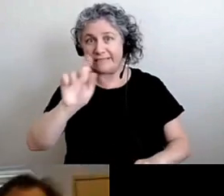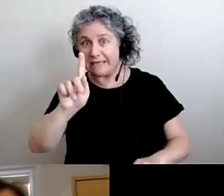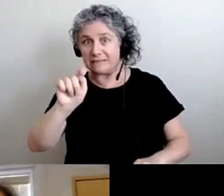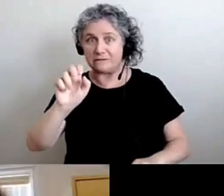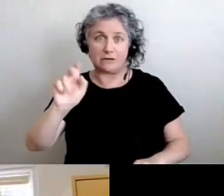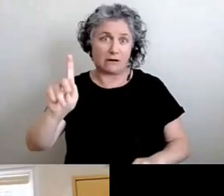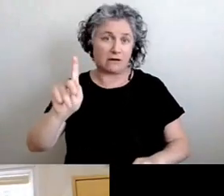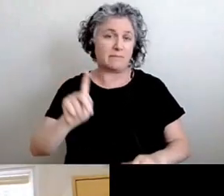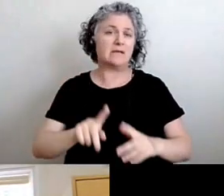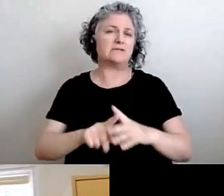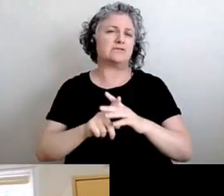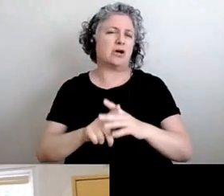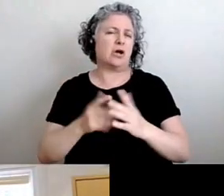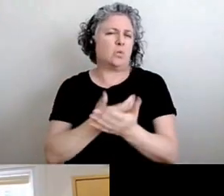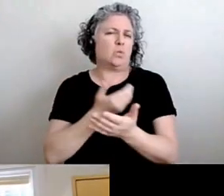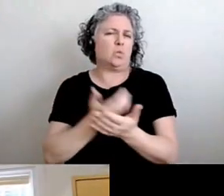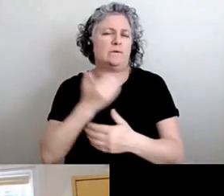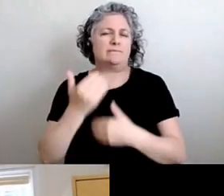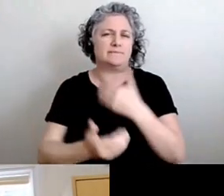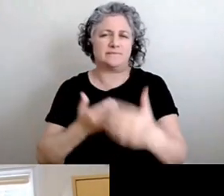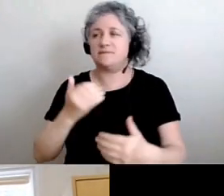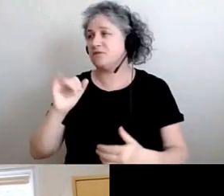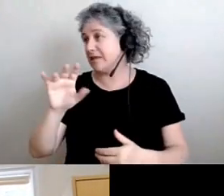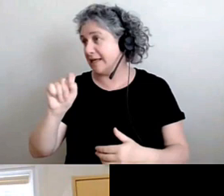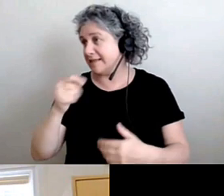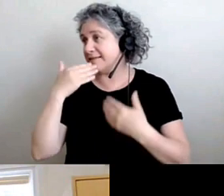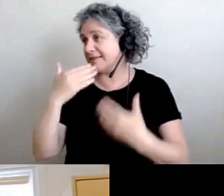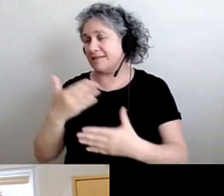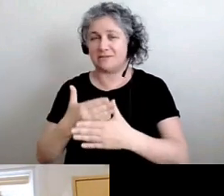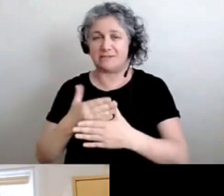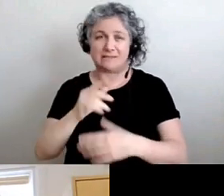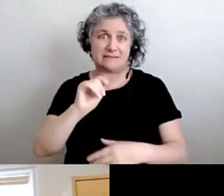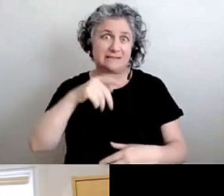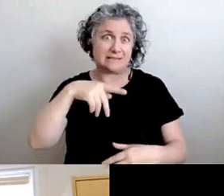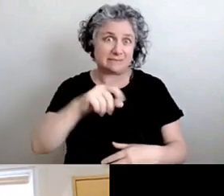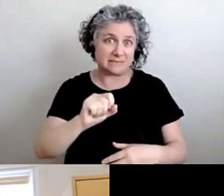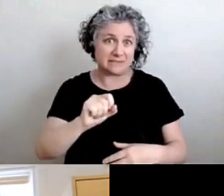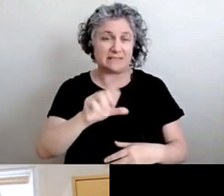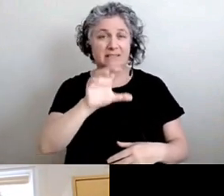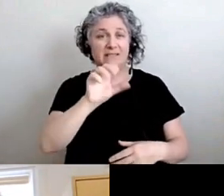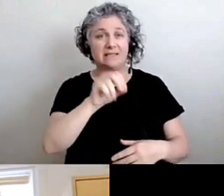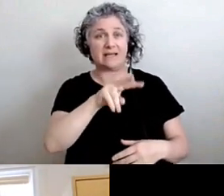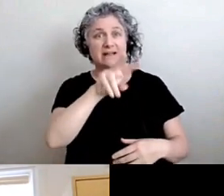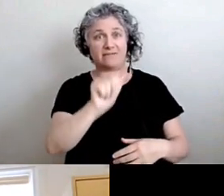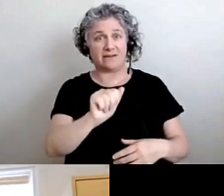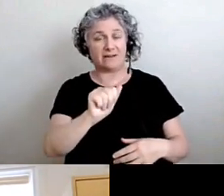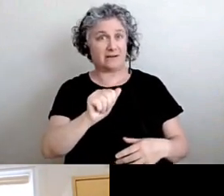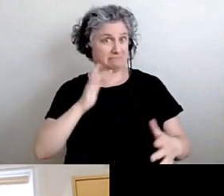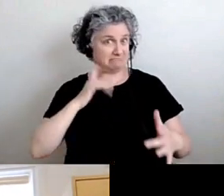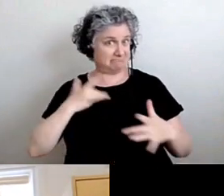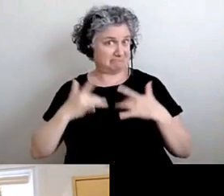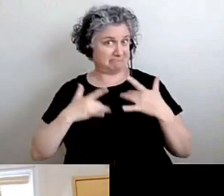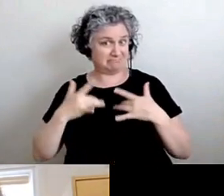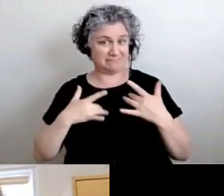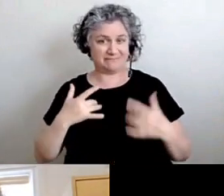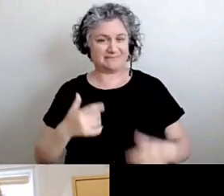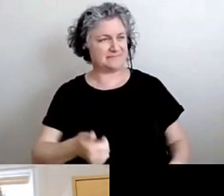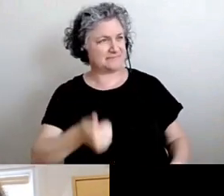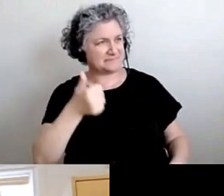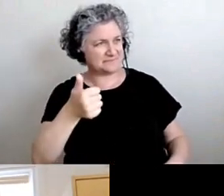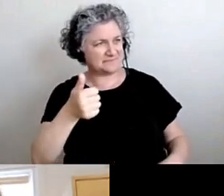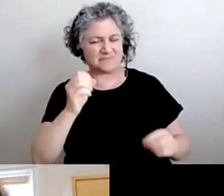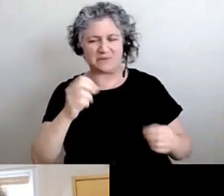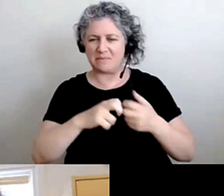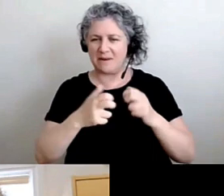starting. So thank you, Janet, for sharing your tips with us as well. And Canva will be exciting. No problem.